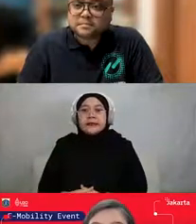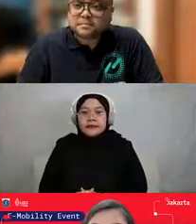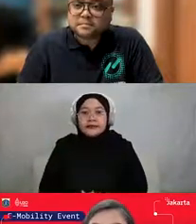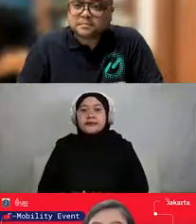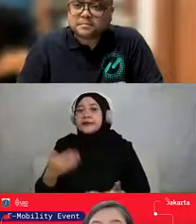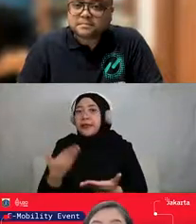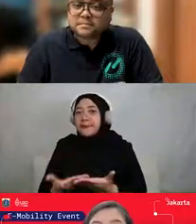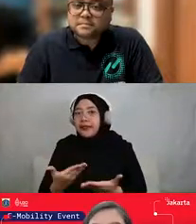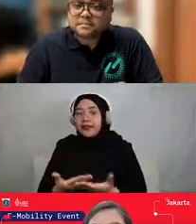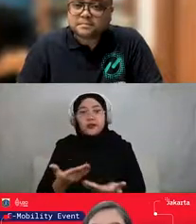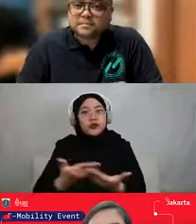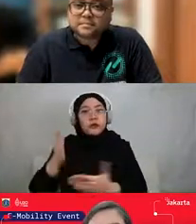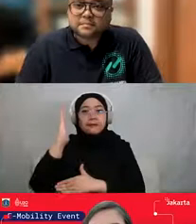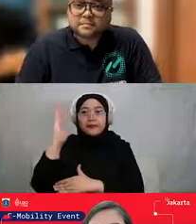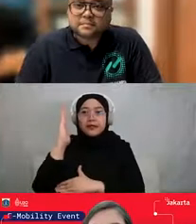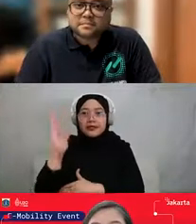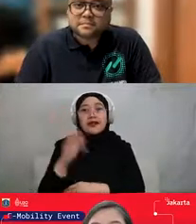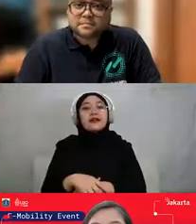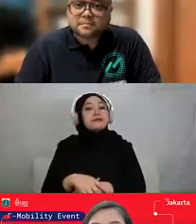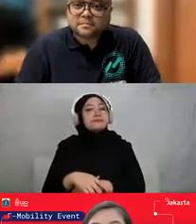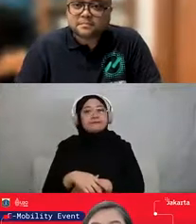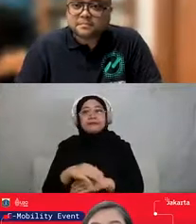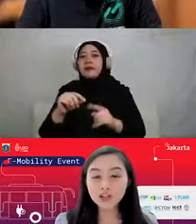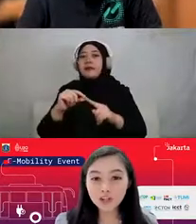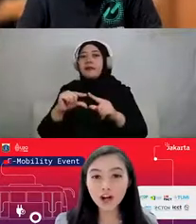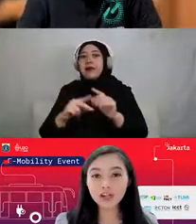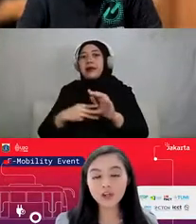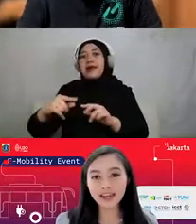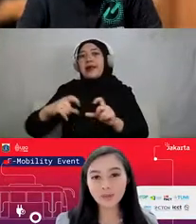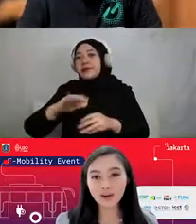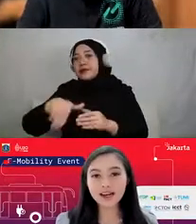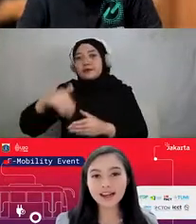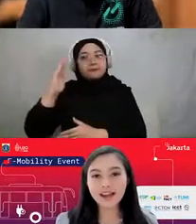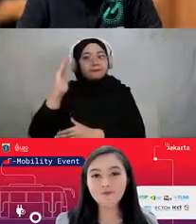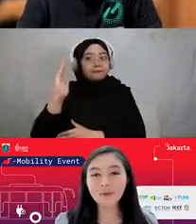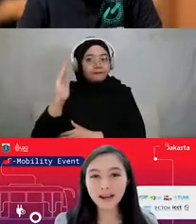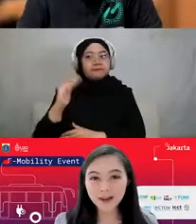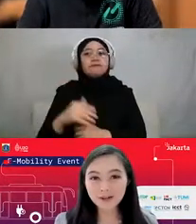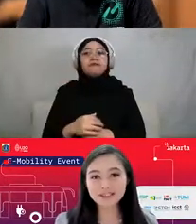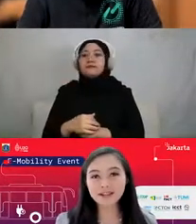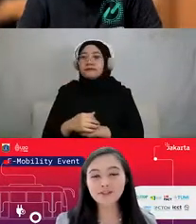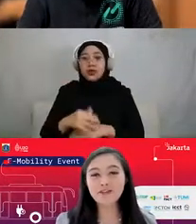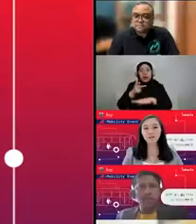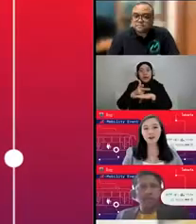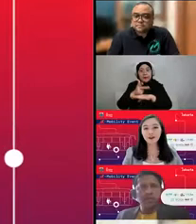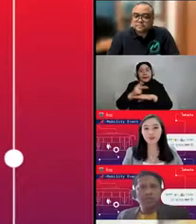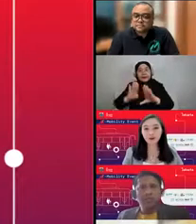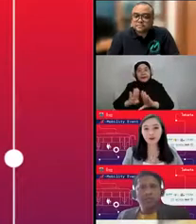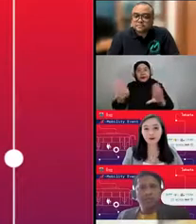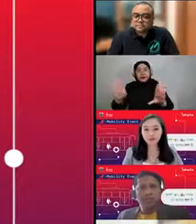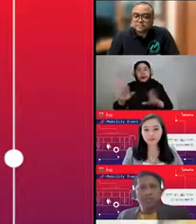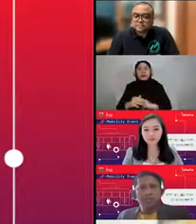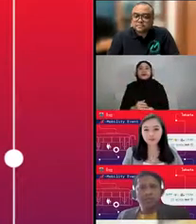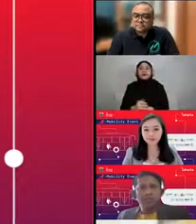the panelists of our event this morning to please turn on your camera and prepare yourself for a